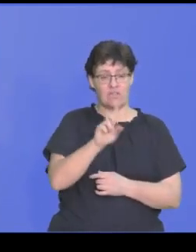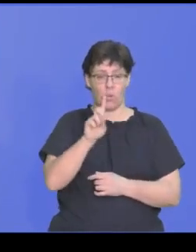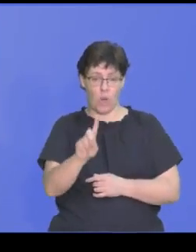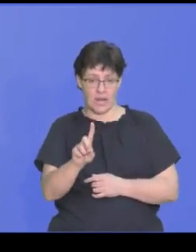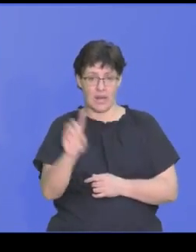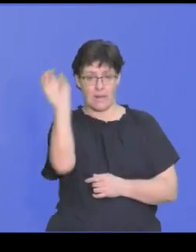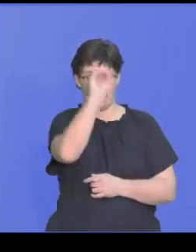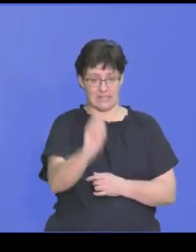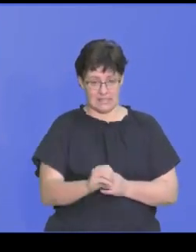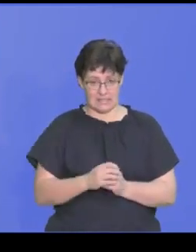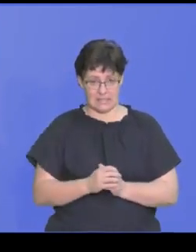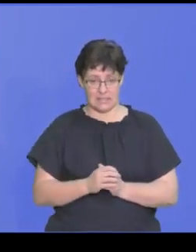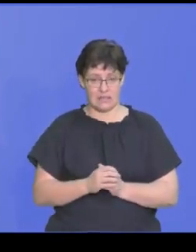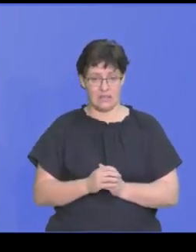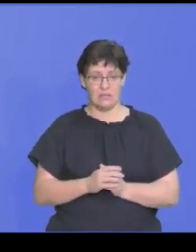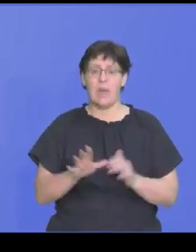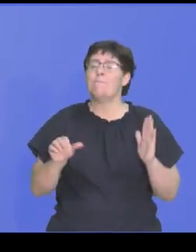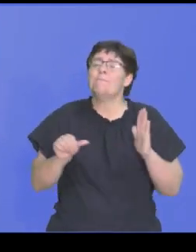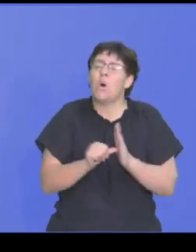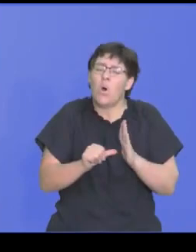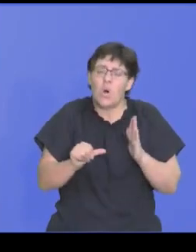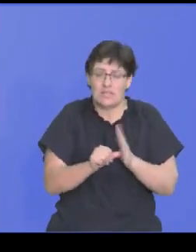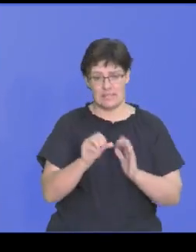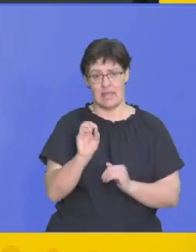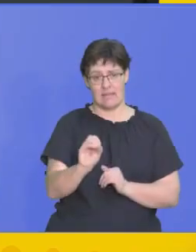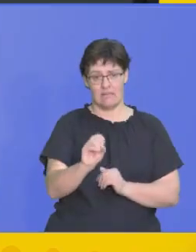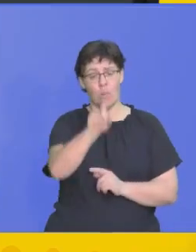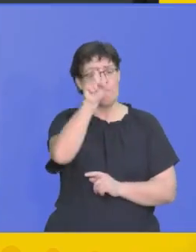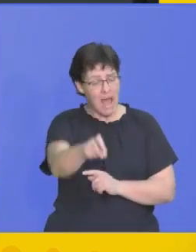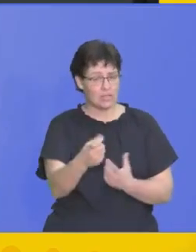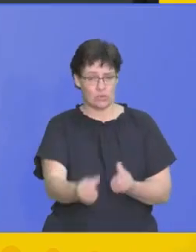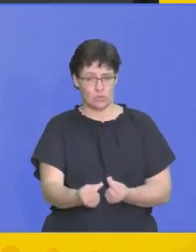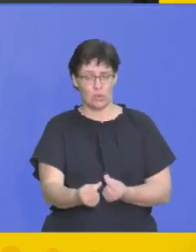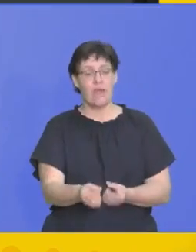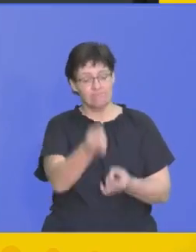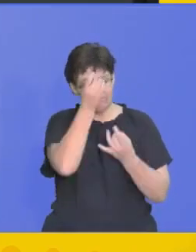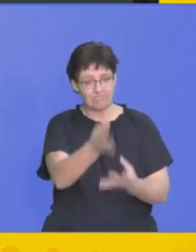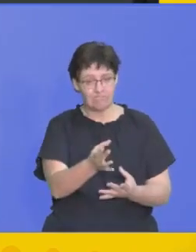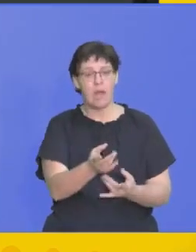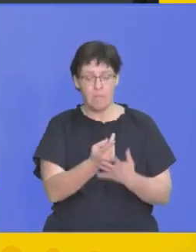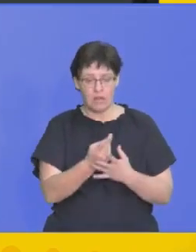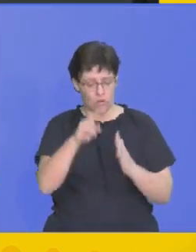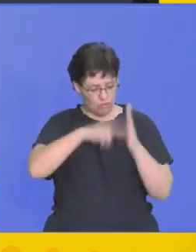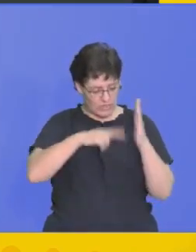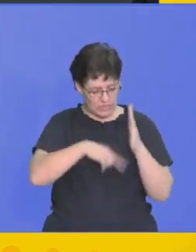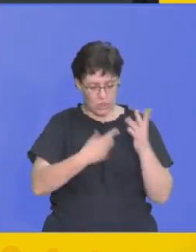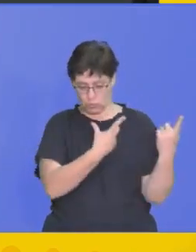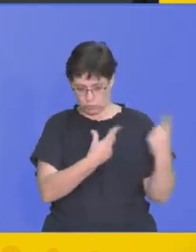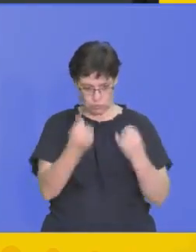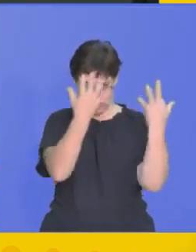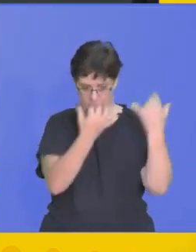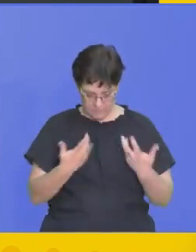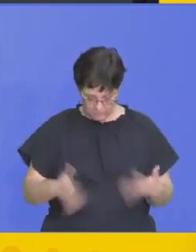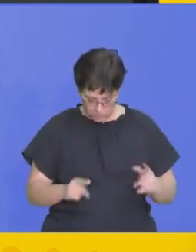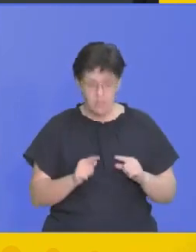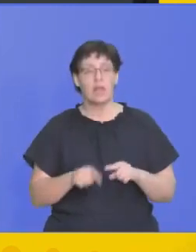51%. And it's really important that you do that. That's a good tip to have, is like read your question, do